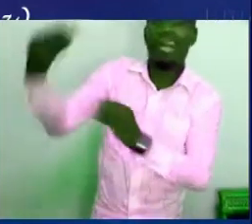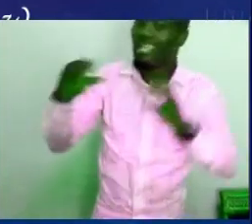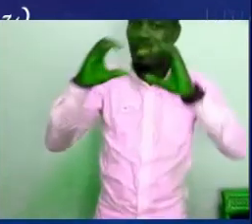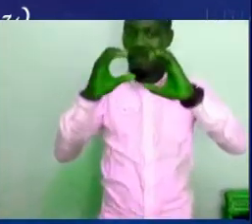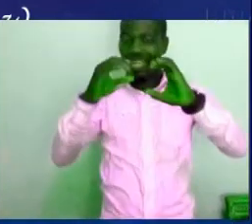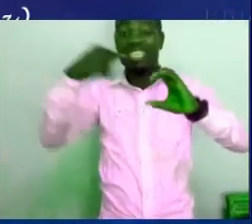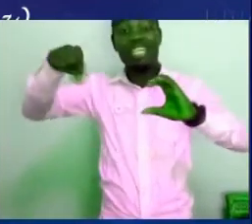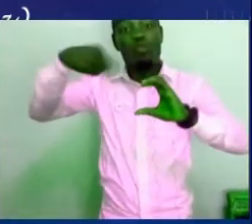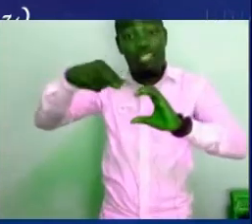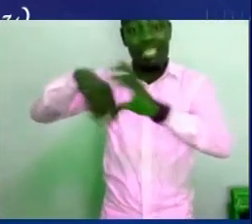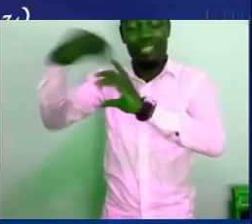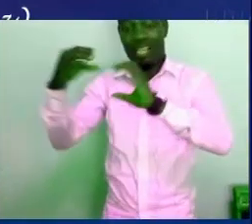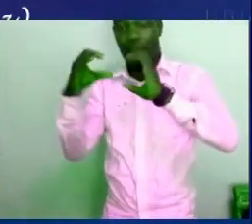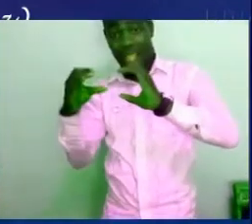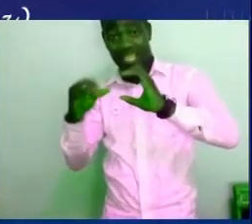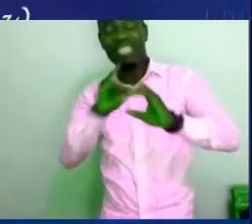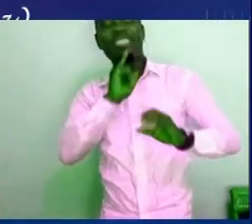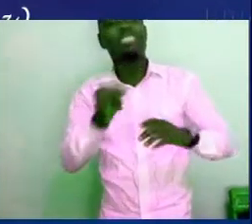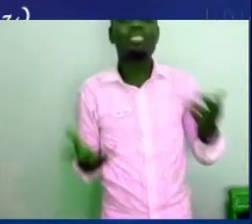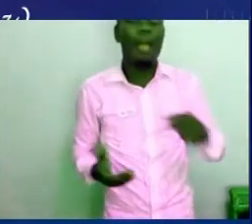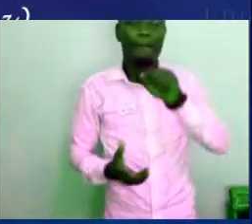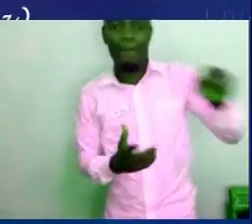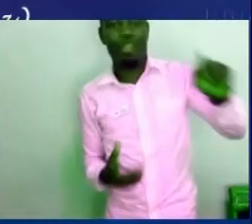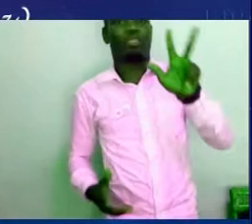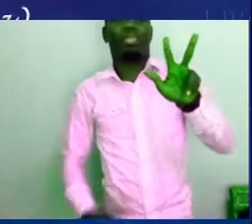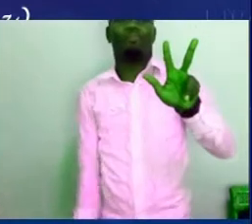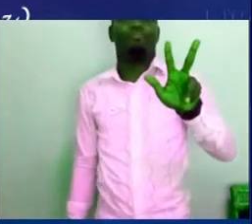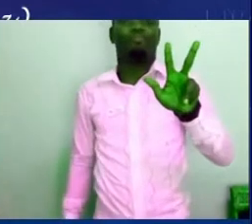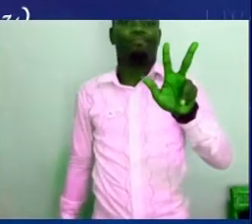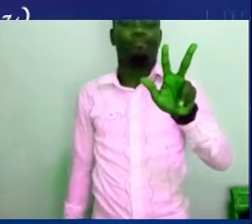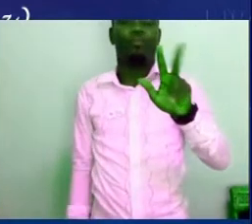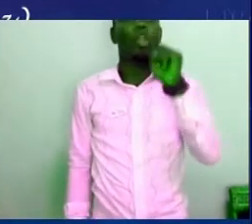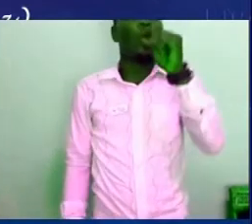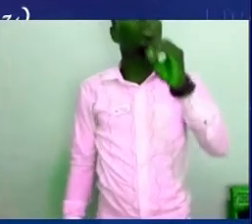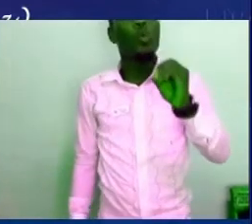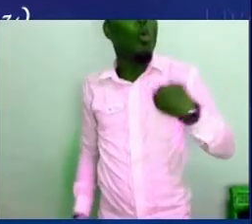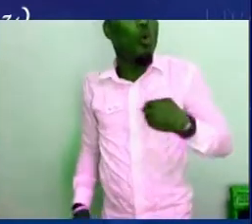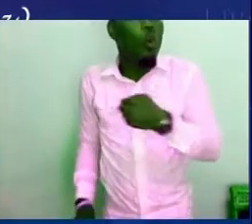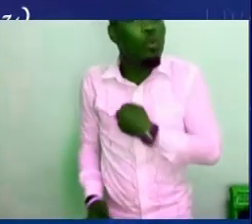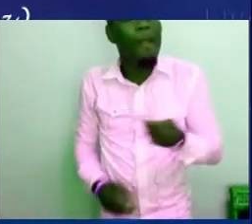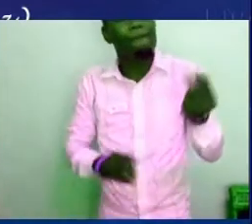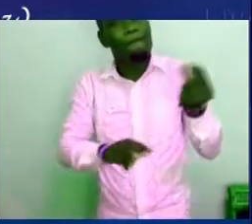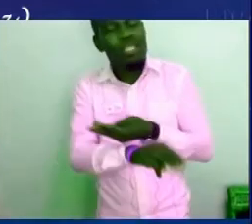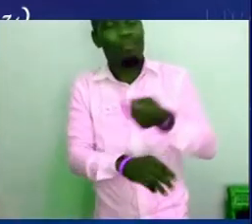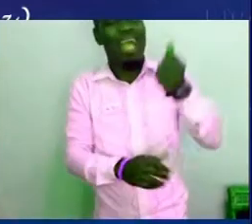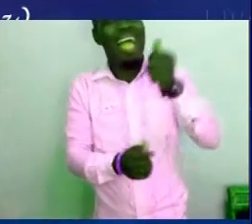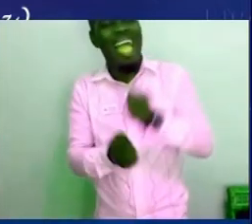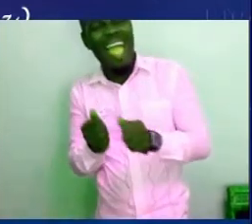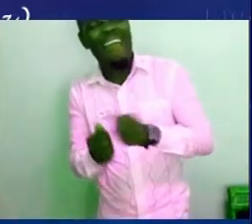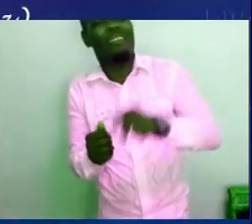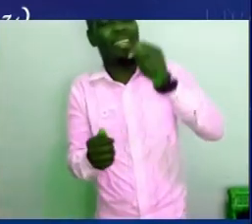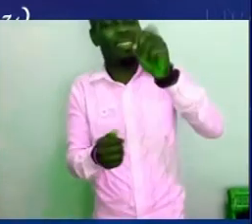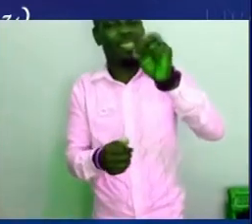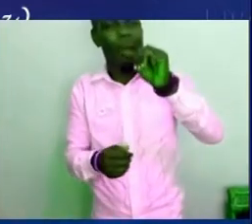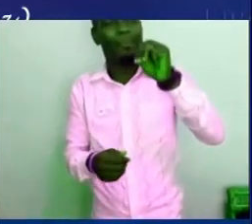the quantity outside the bracket. The quantity outside the bracket in this case is minus 3.